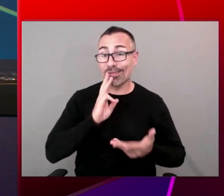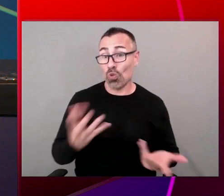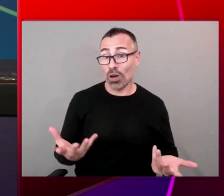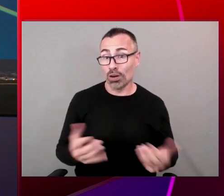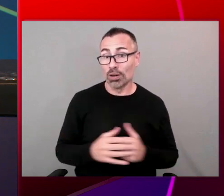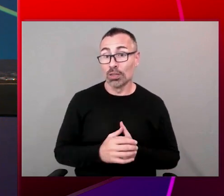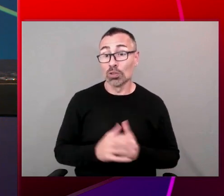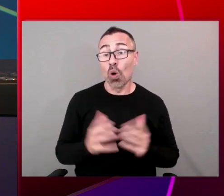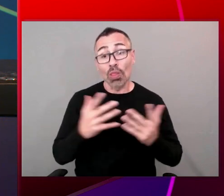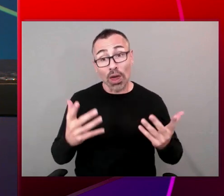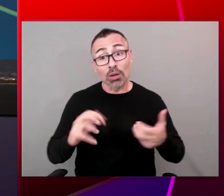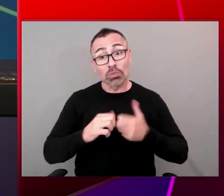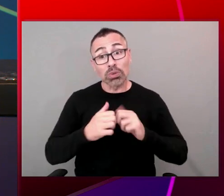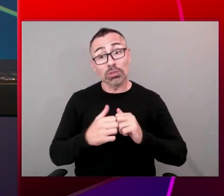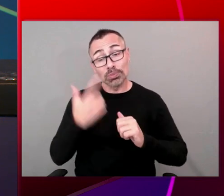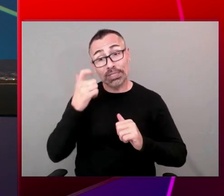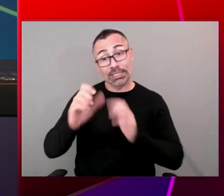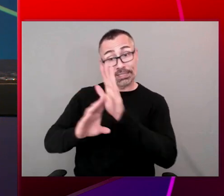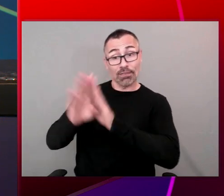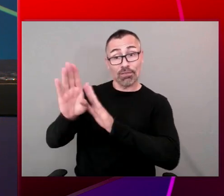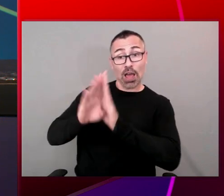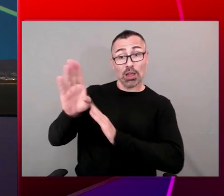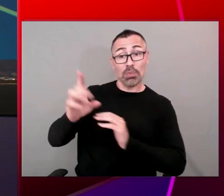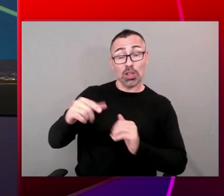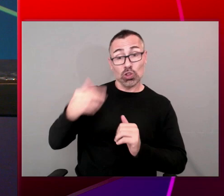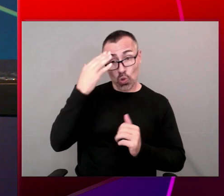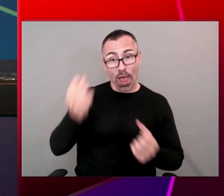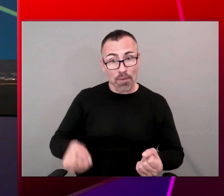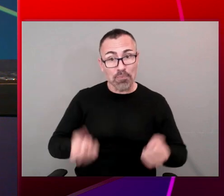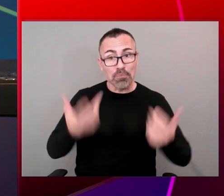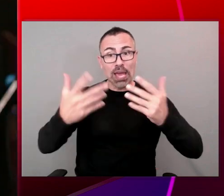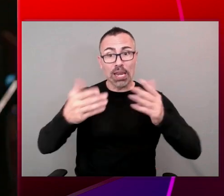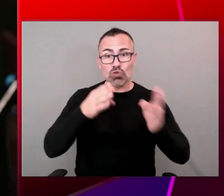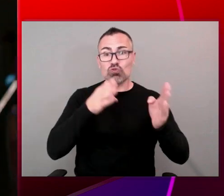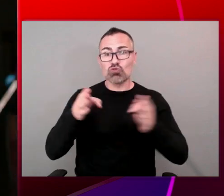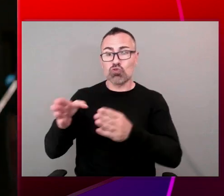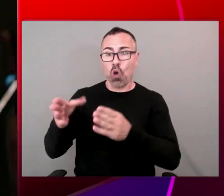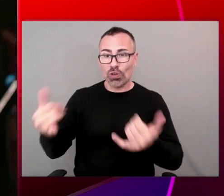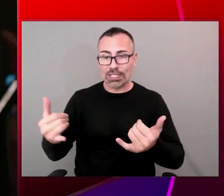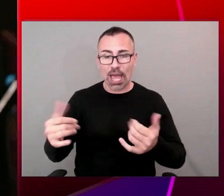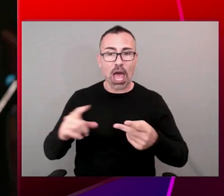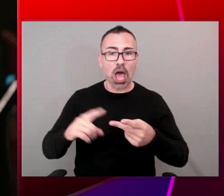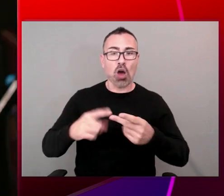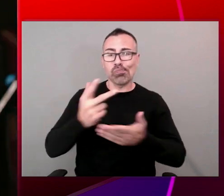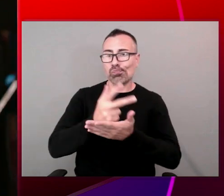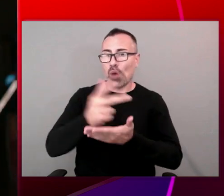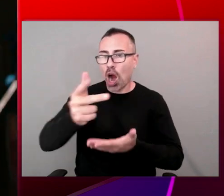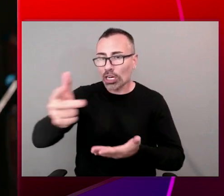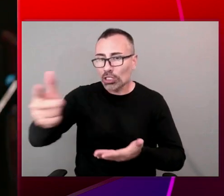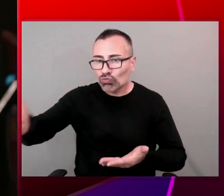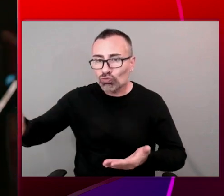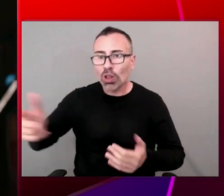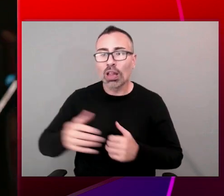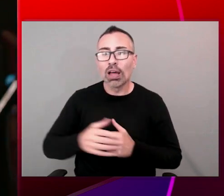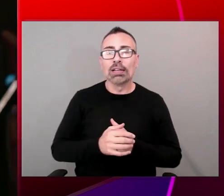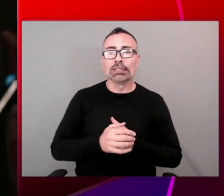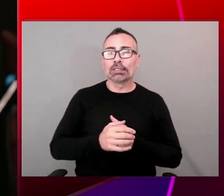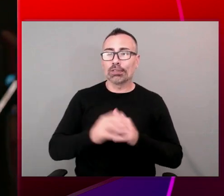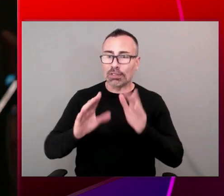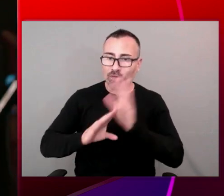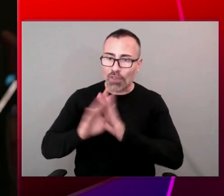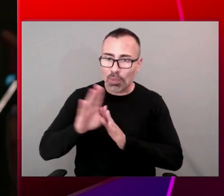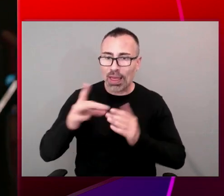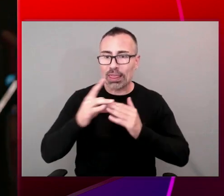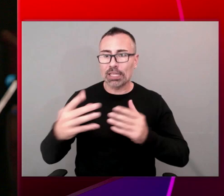and runoff from those parking lots and roads. And so in those areas, we're much more focused on water quality and helping figure out how we